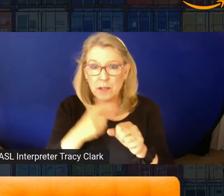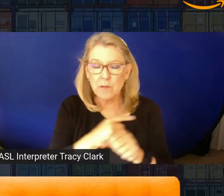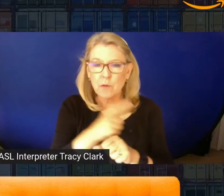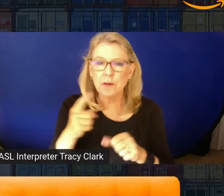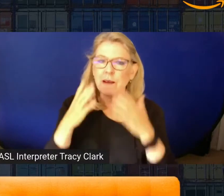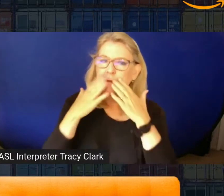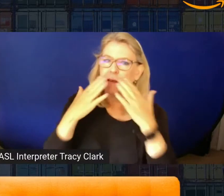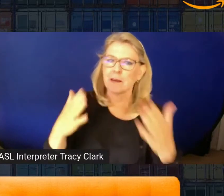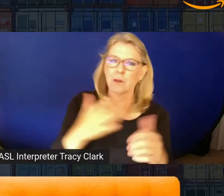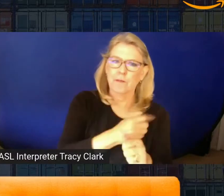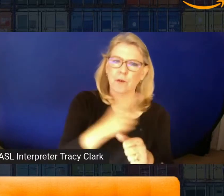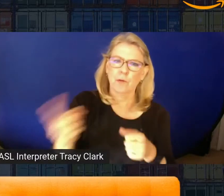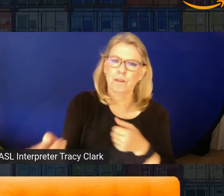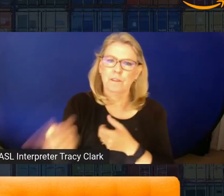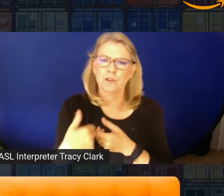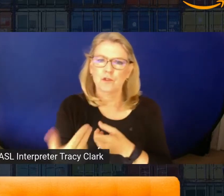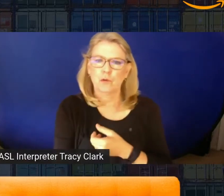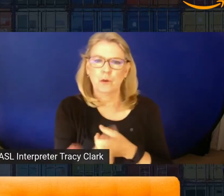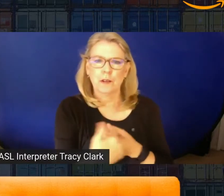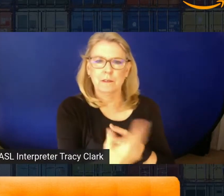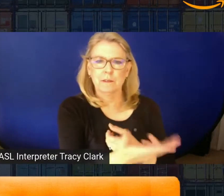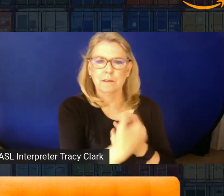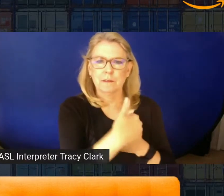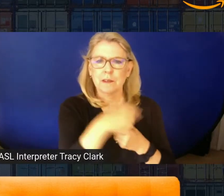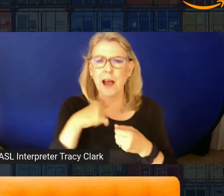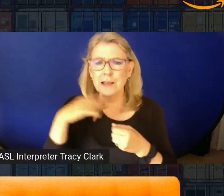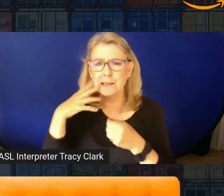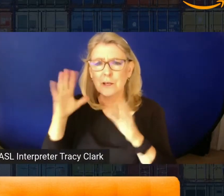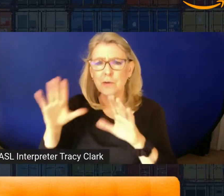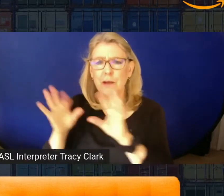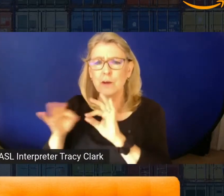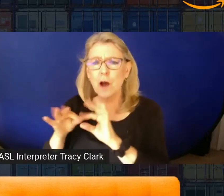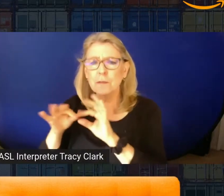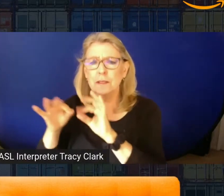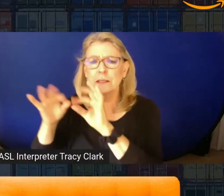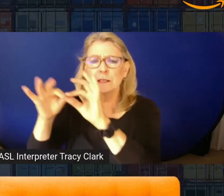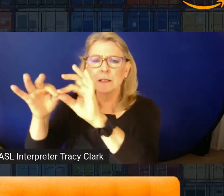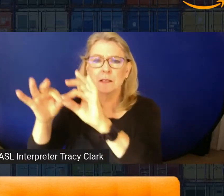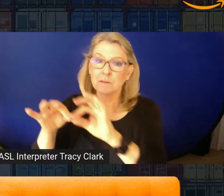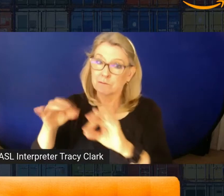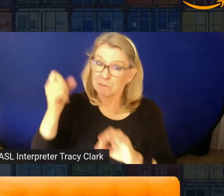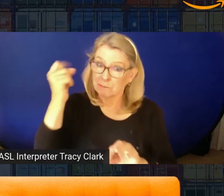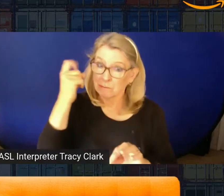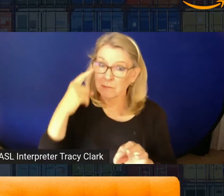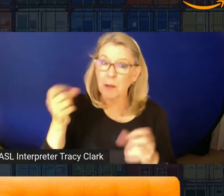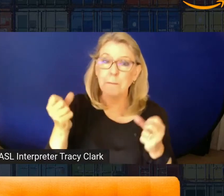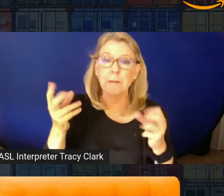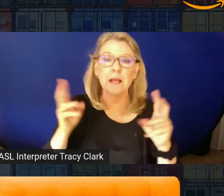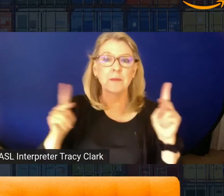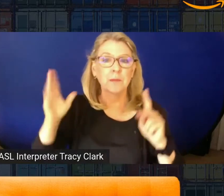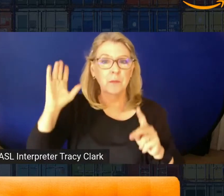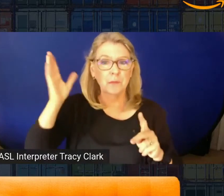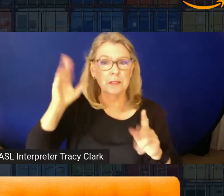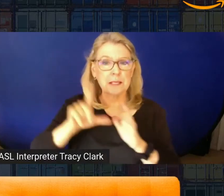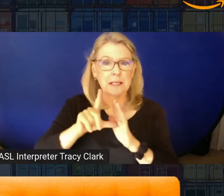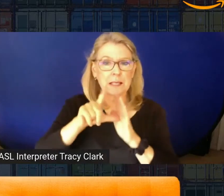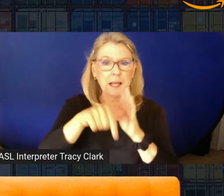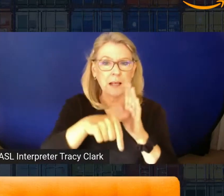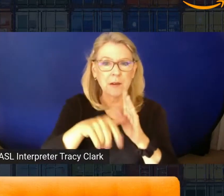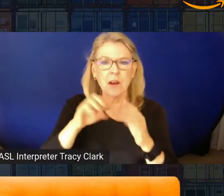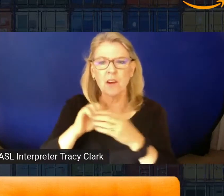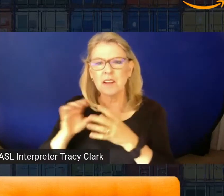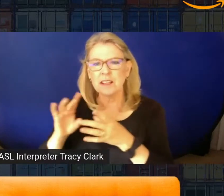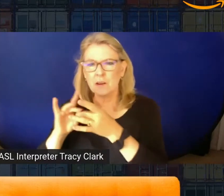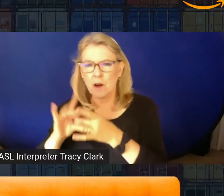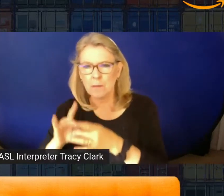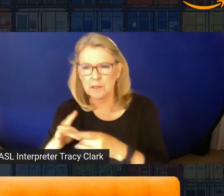joining, seeing great comments. There's also a lot of people that are presenting later are in the comments right now moderating. I saw Jay in there,